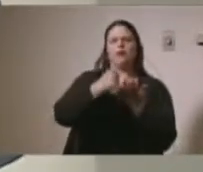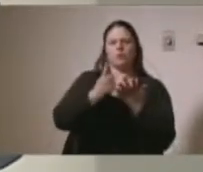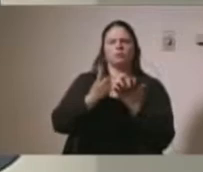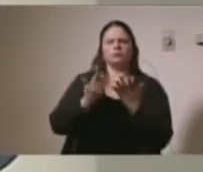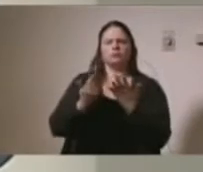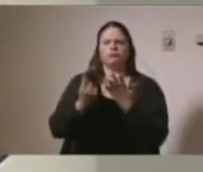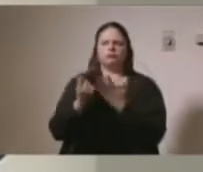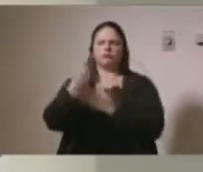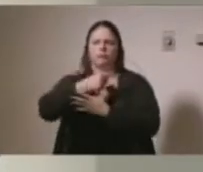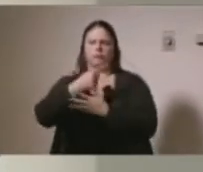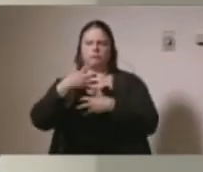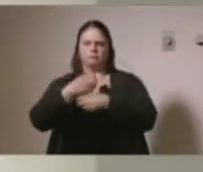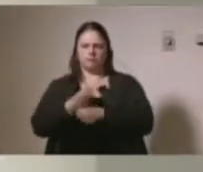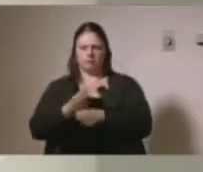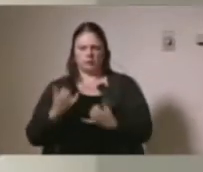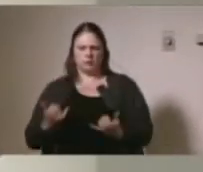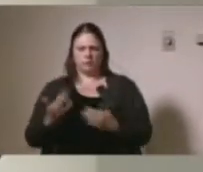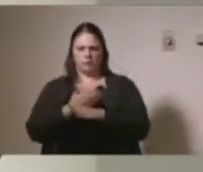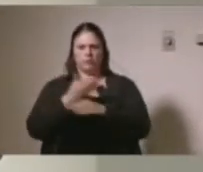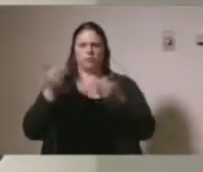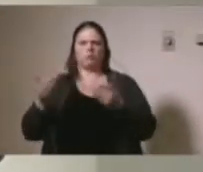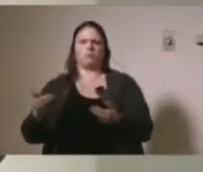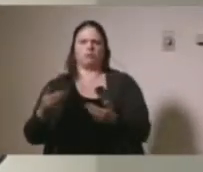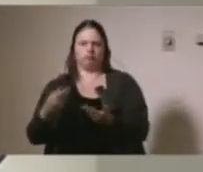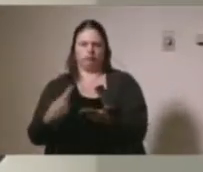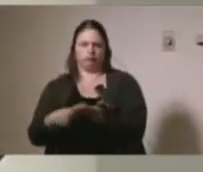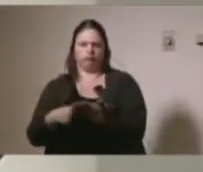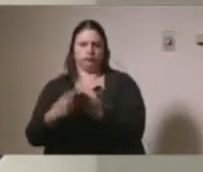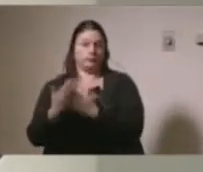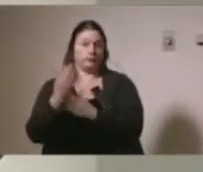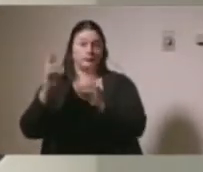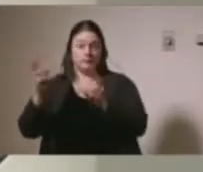agenda. When we go back